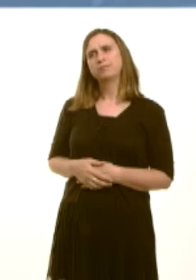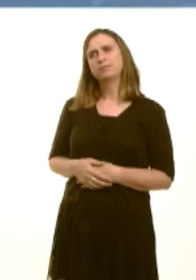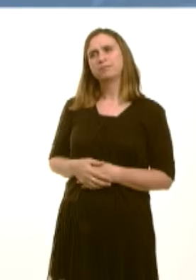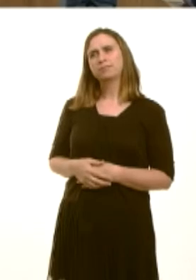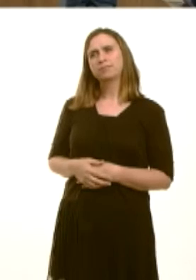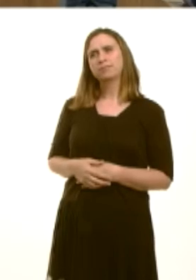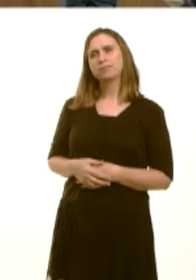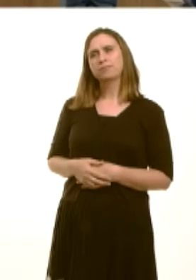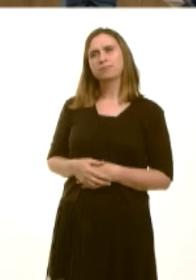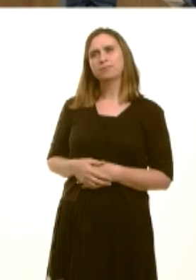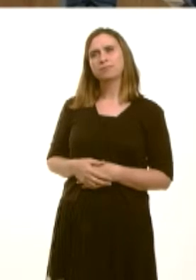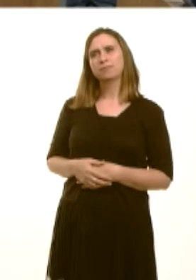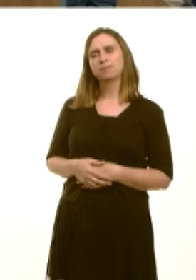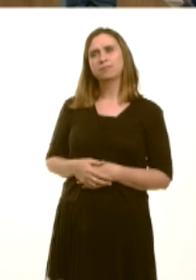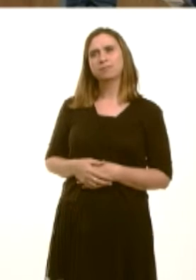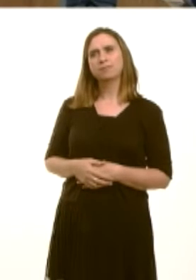Alan Roberts.